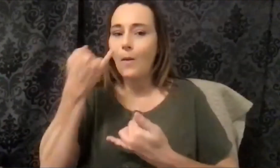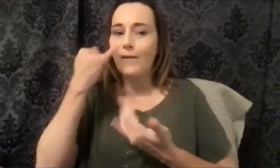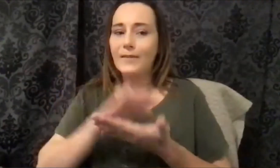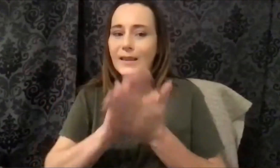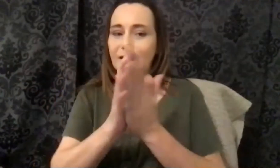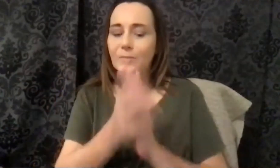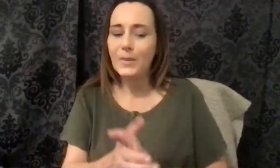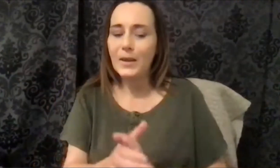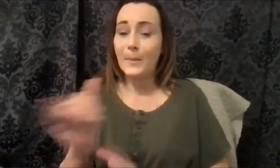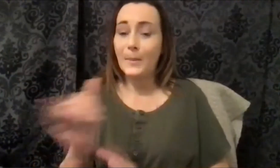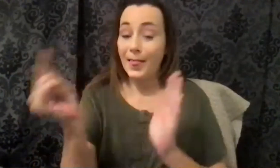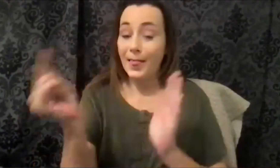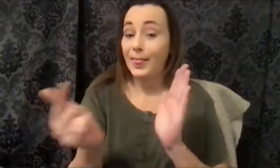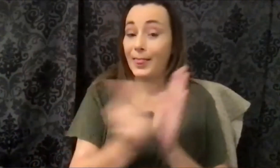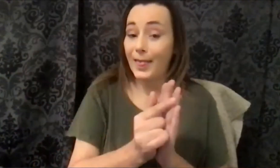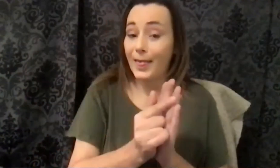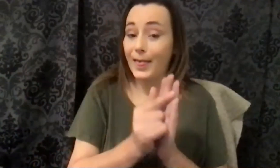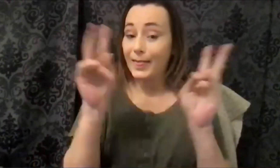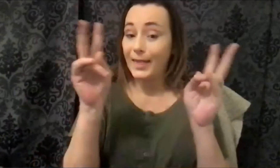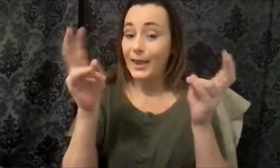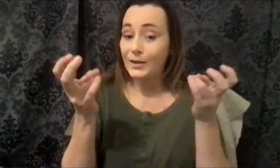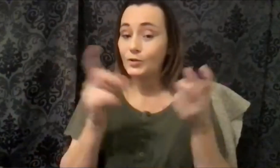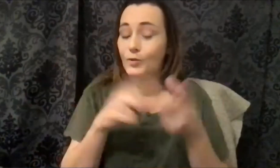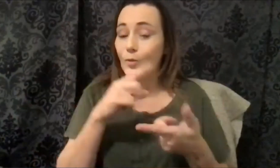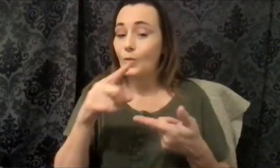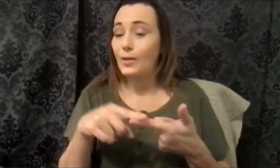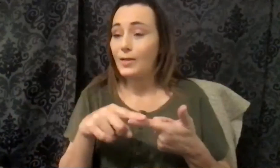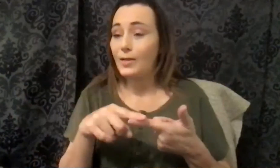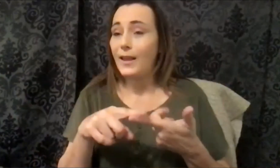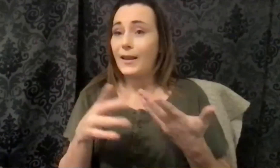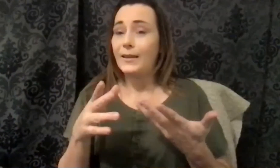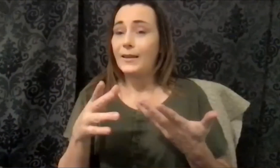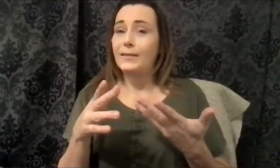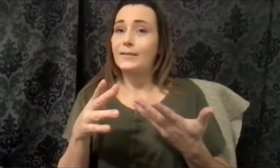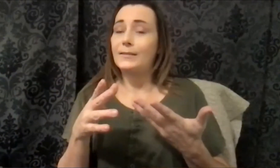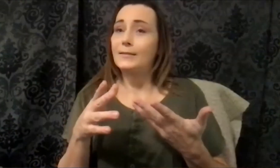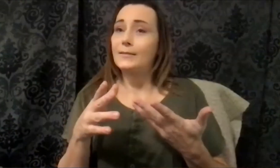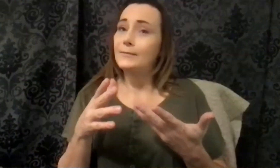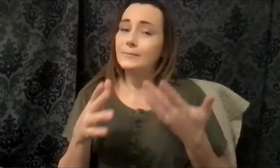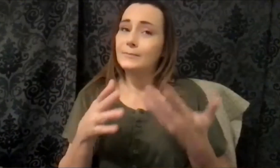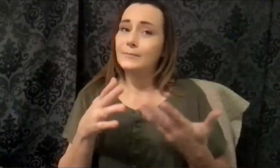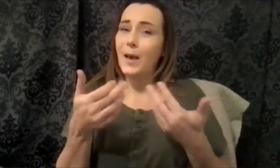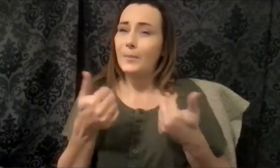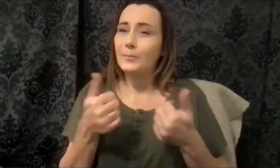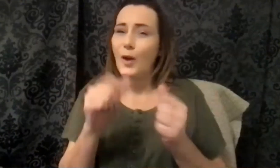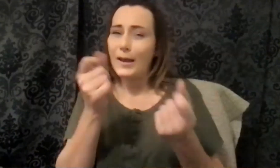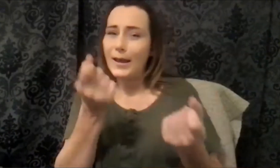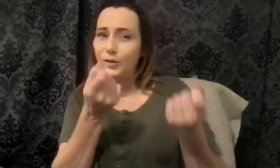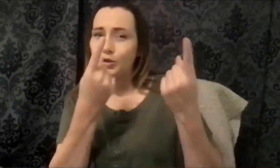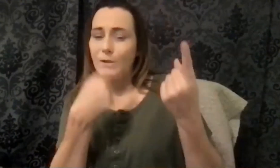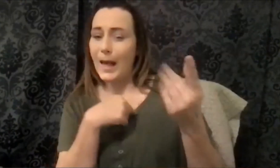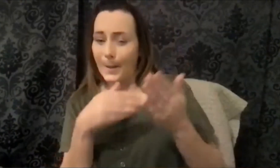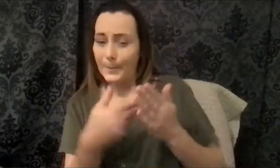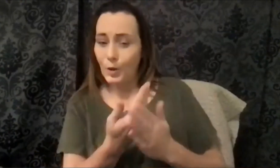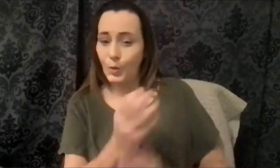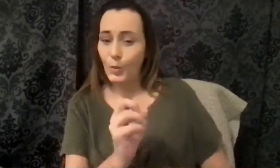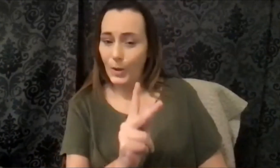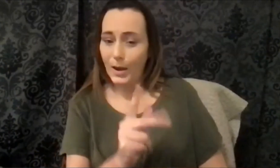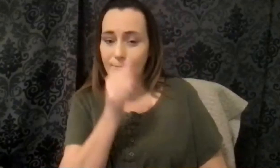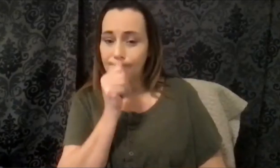of legal issue that your board needs to sit full? And I'm trying to understand this, I'm new at this, so bear with